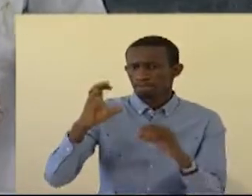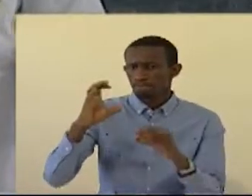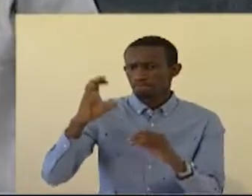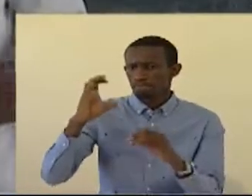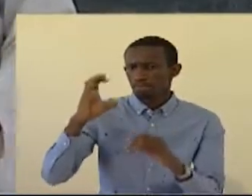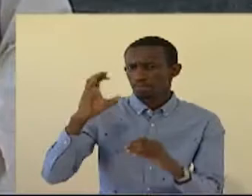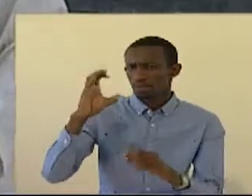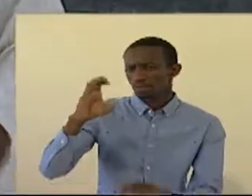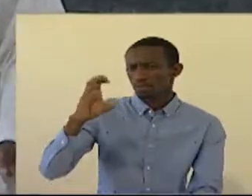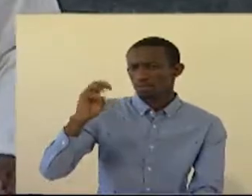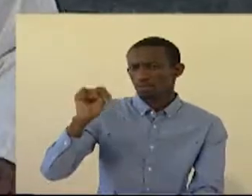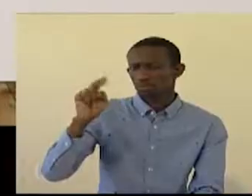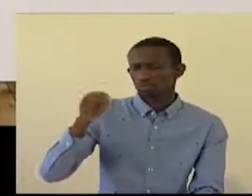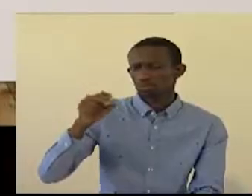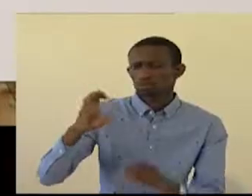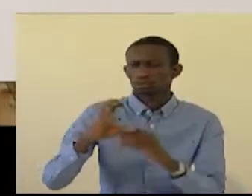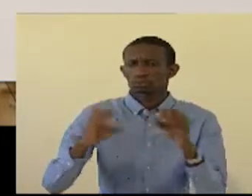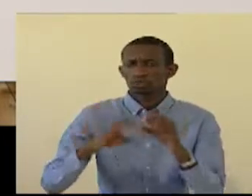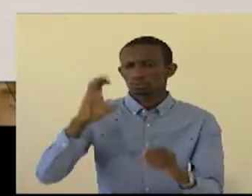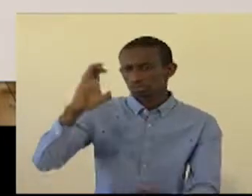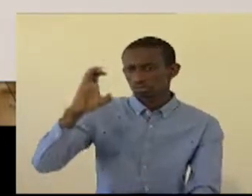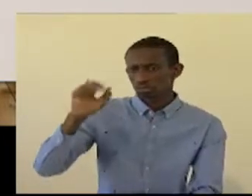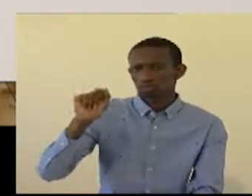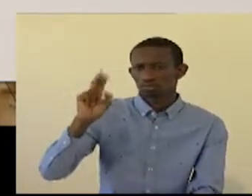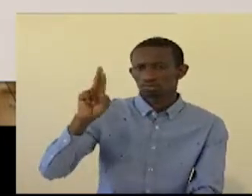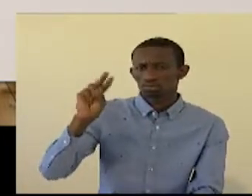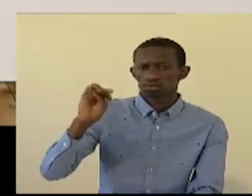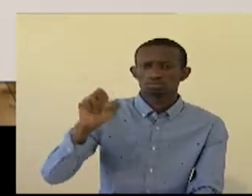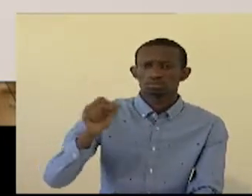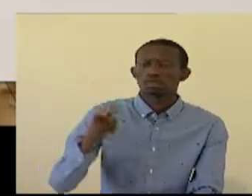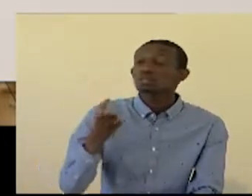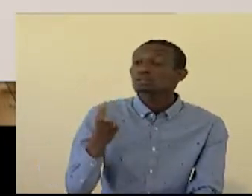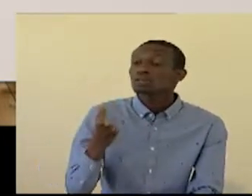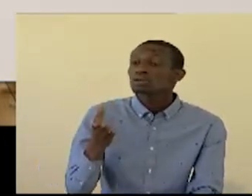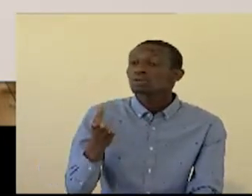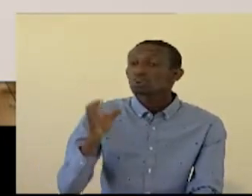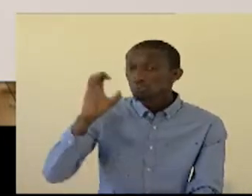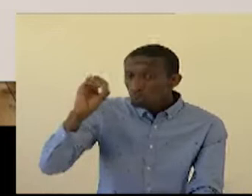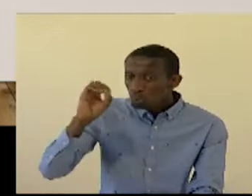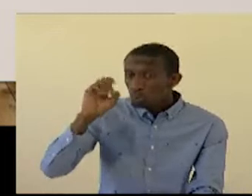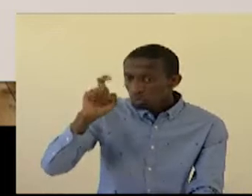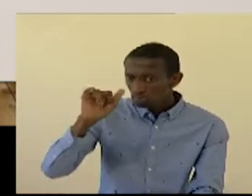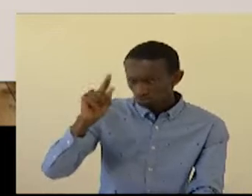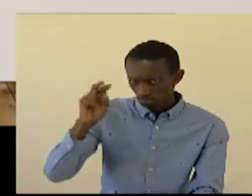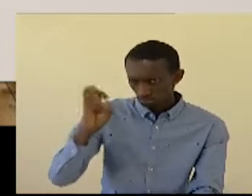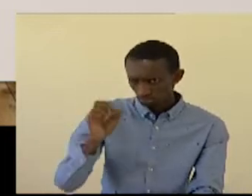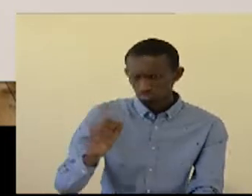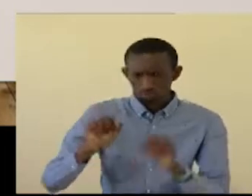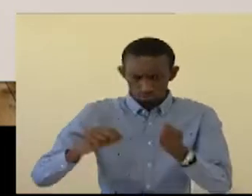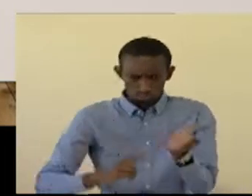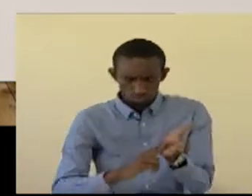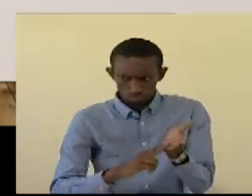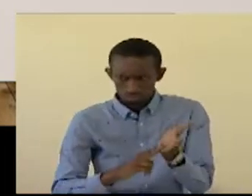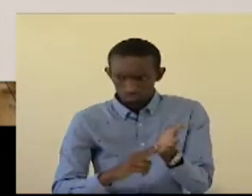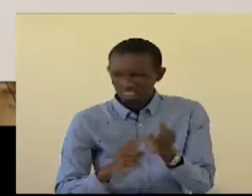the aldehydes and the ketones. The oxidation reactions, we can use the common